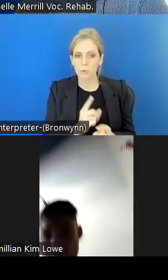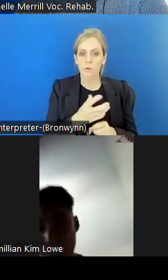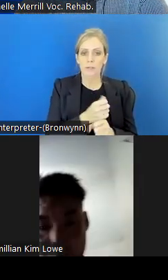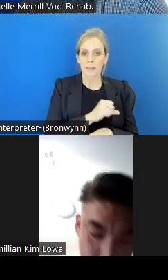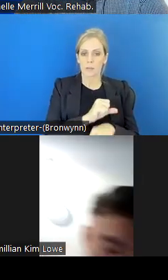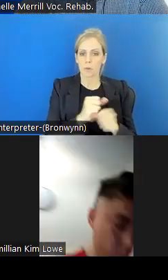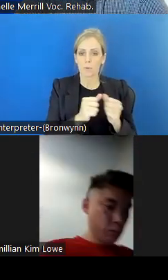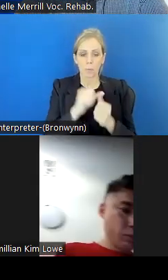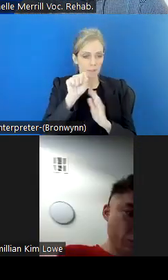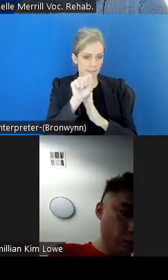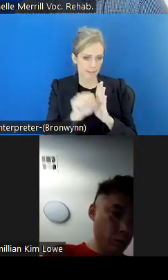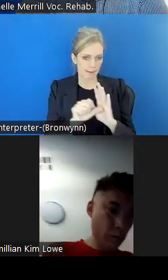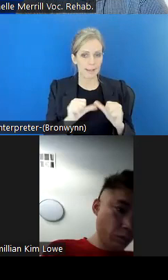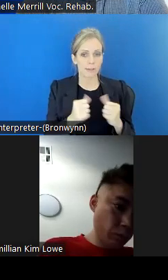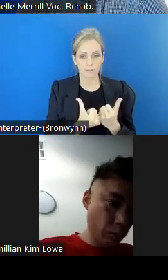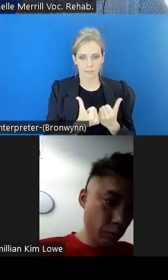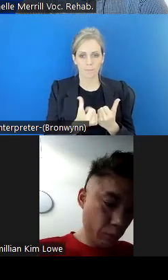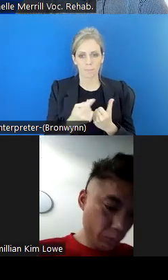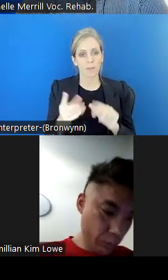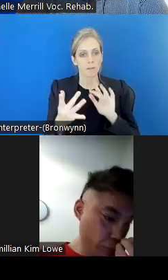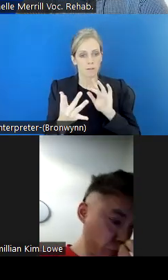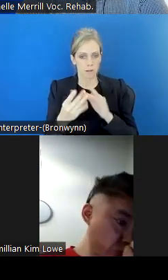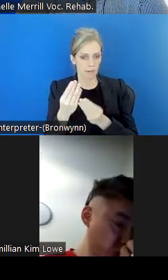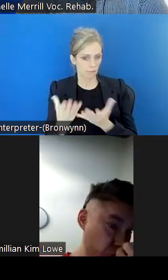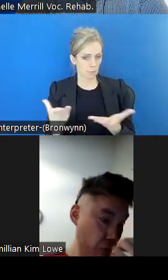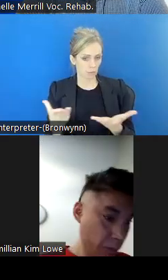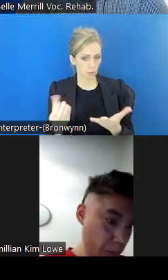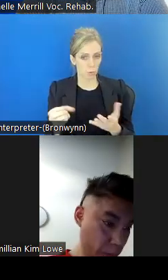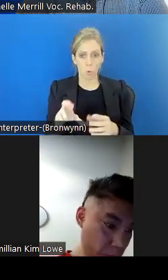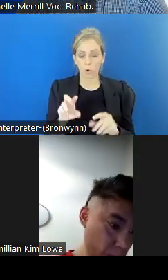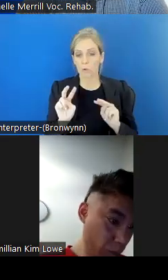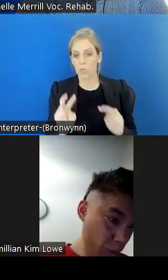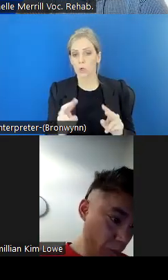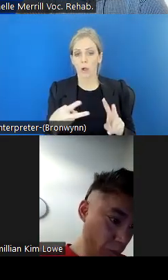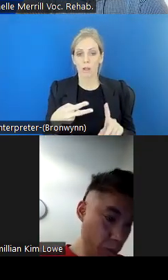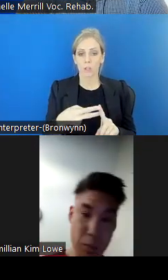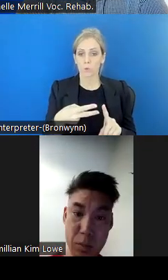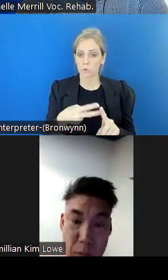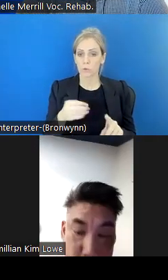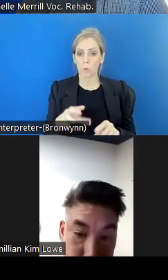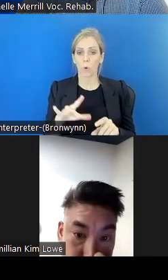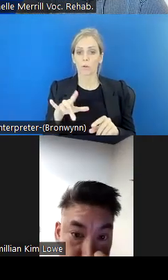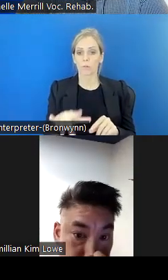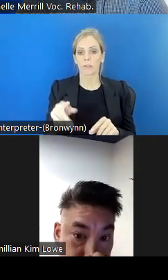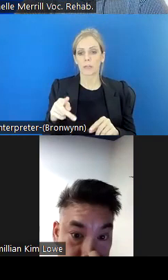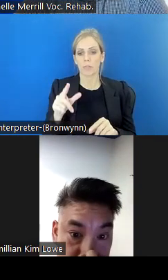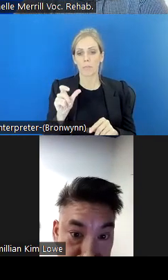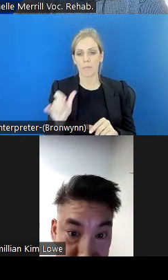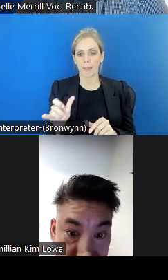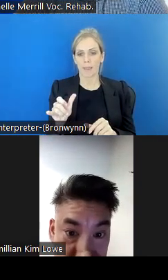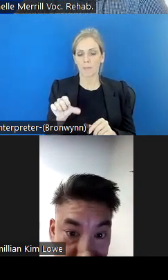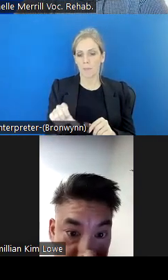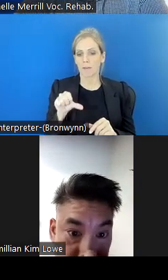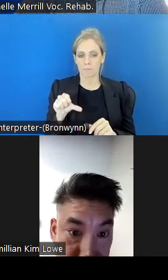contact information. And again, it's on our YouTube channel, where you can click the play button right here. It's a video that